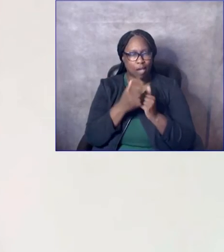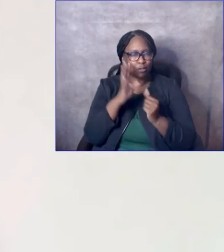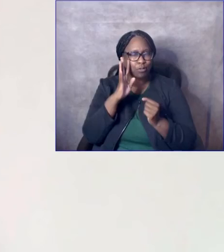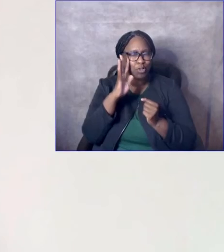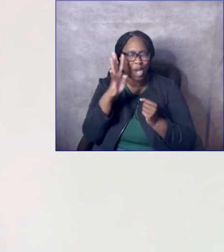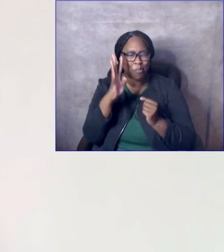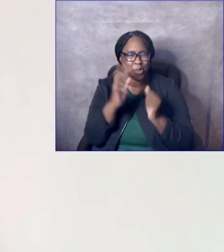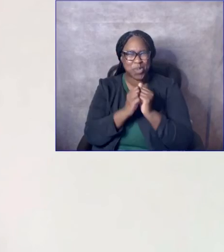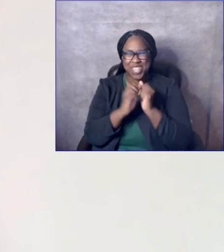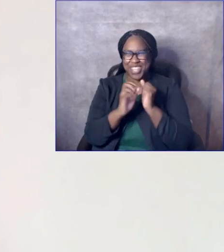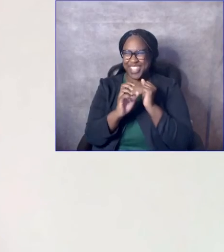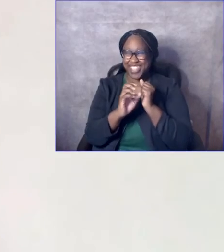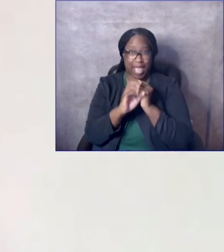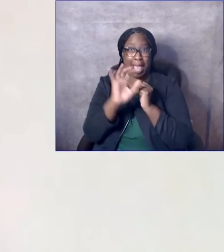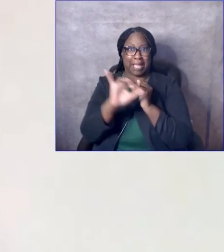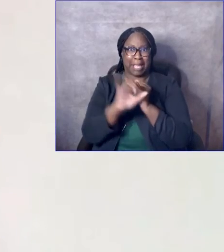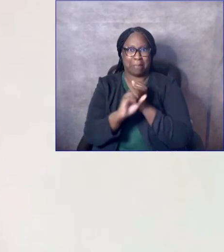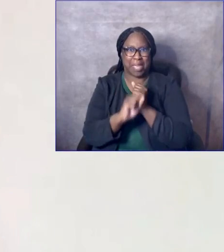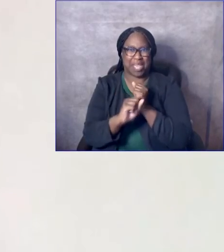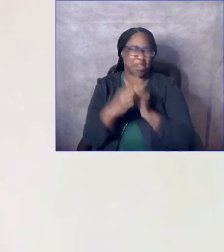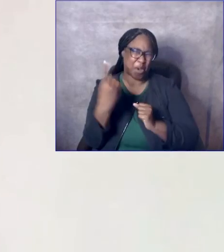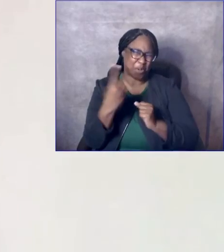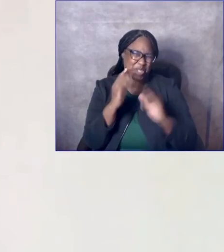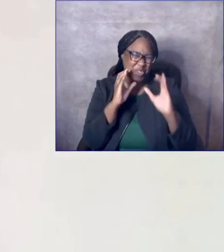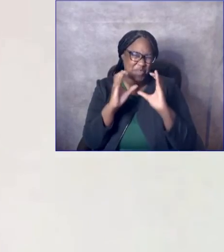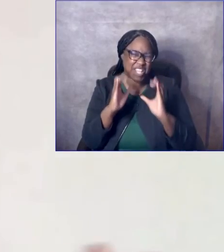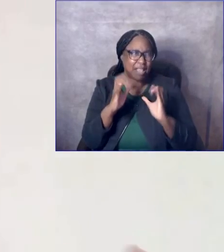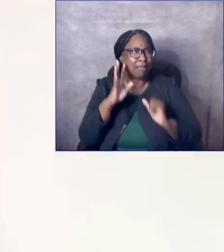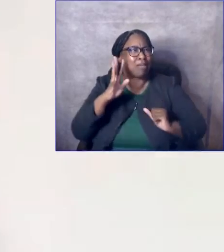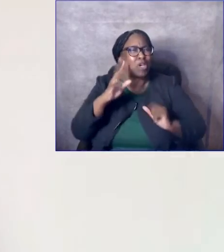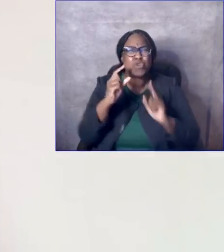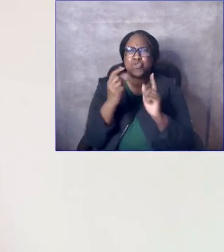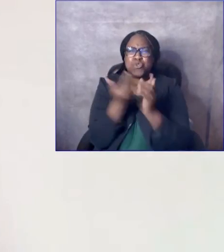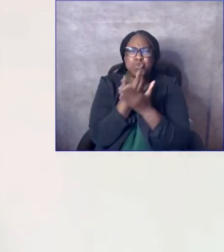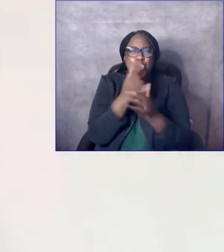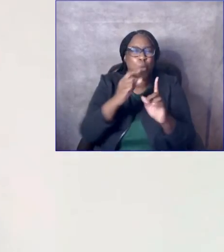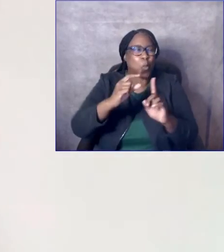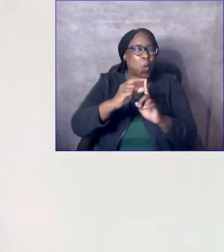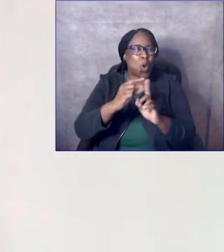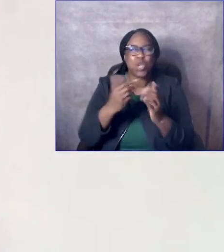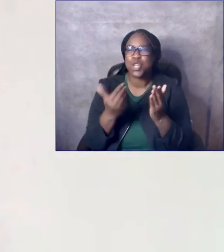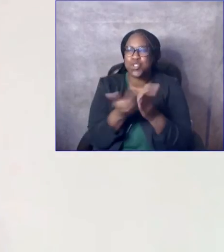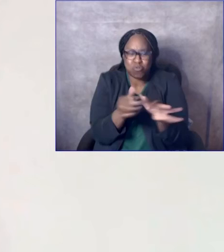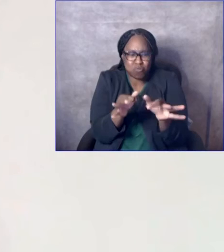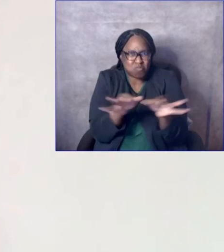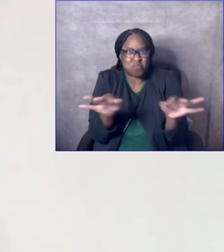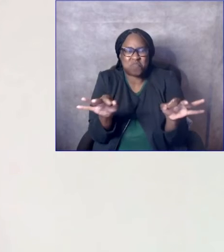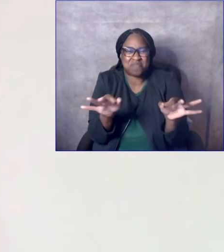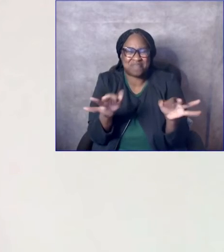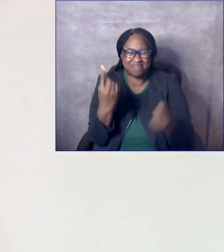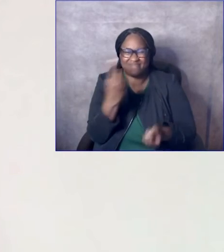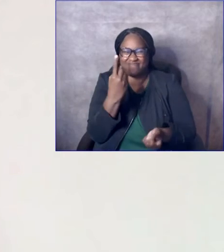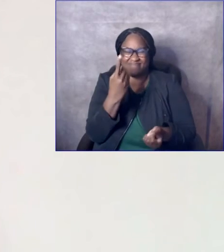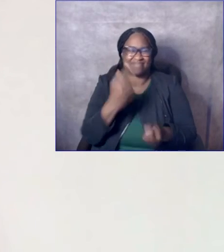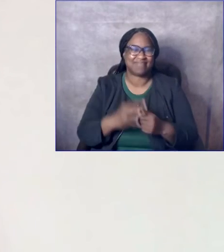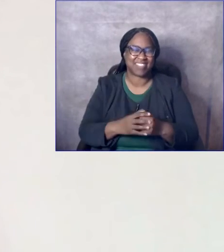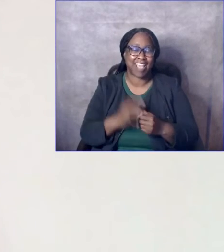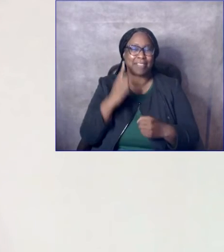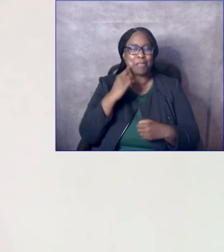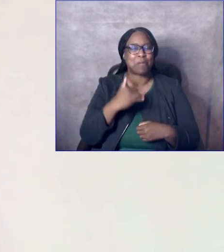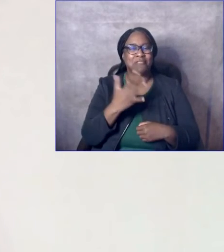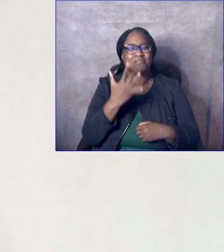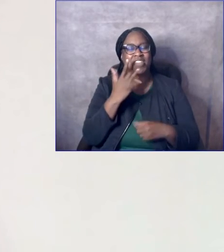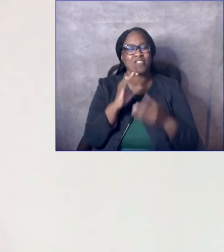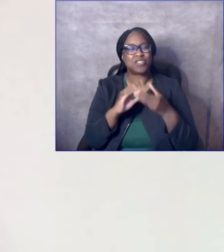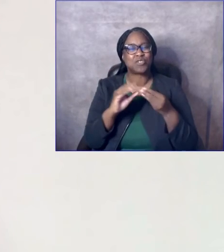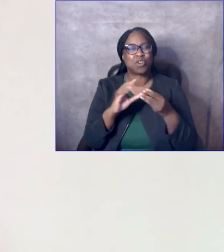do that all the time as communicators. Come up with a new word, a new slogan, something else, right? I think my favorite story about Home is